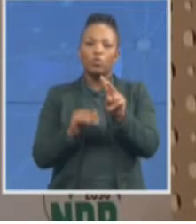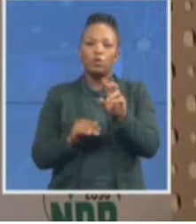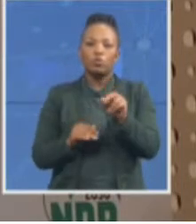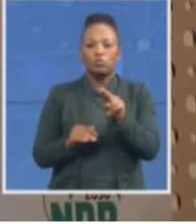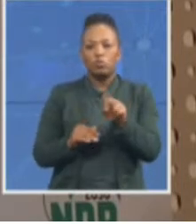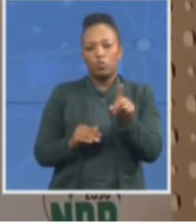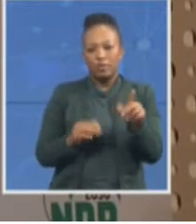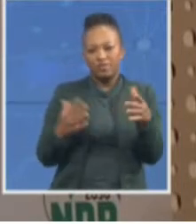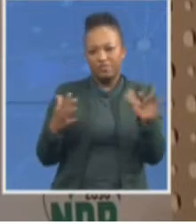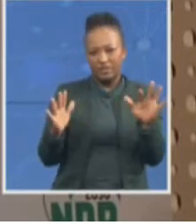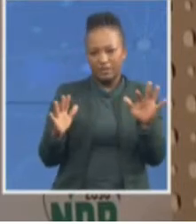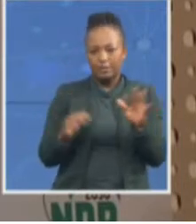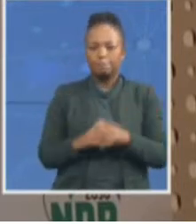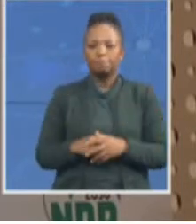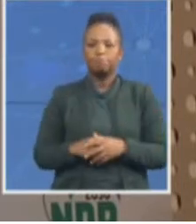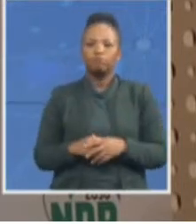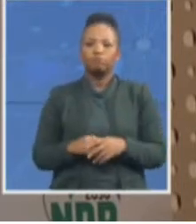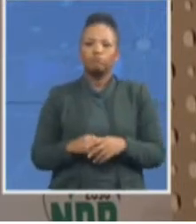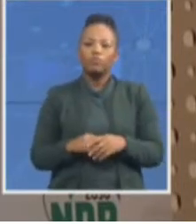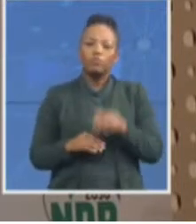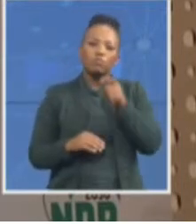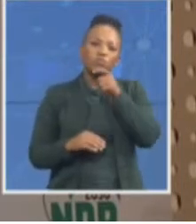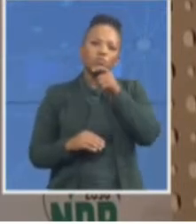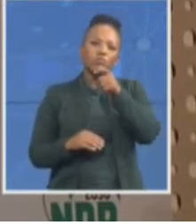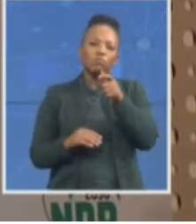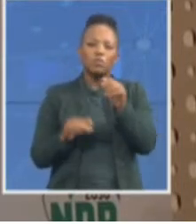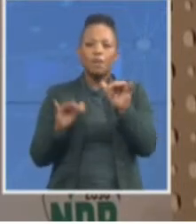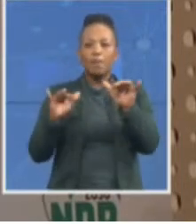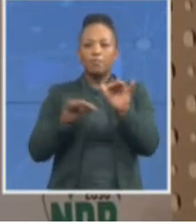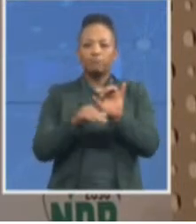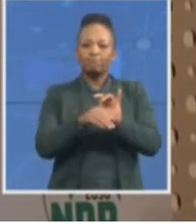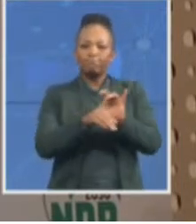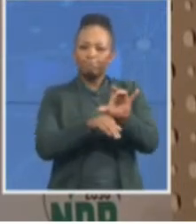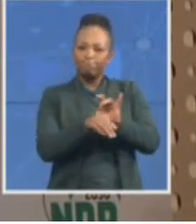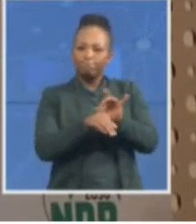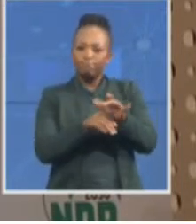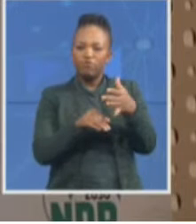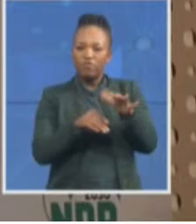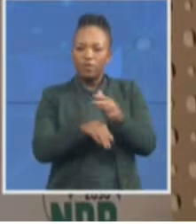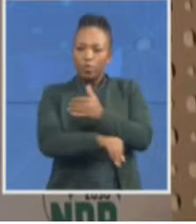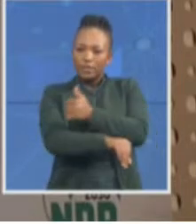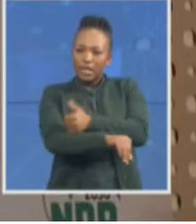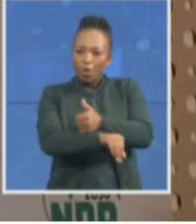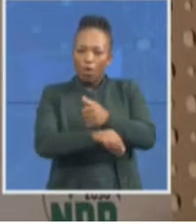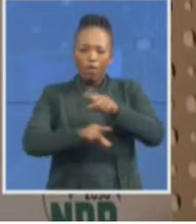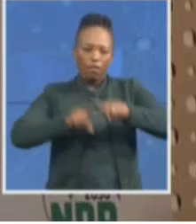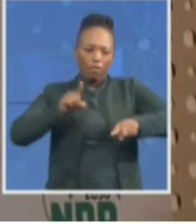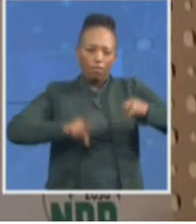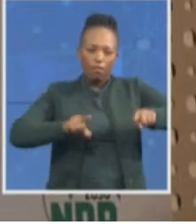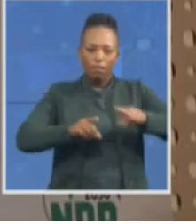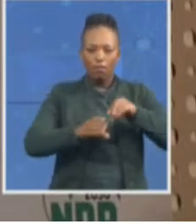received from the public consultation with various stakeholders in the infrastructure sector. The consultation also